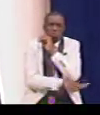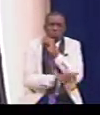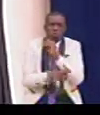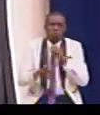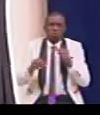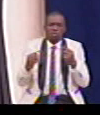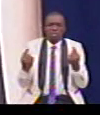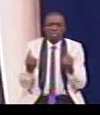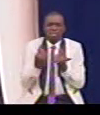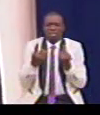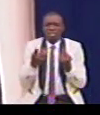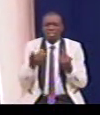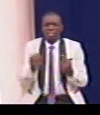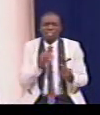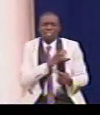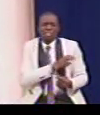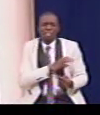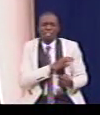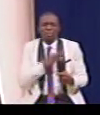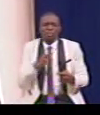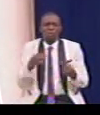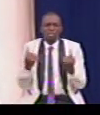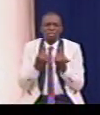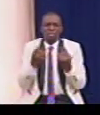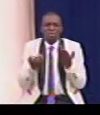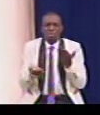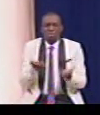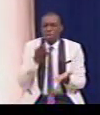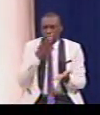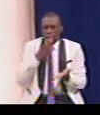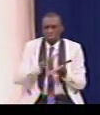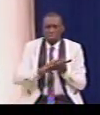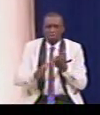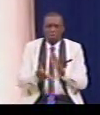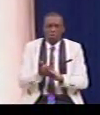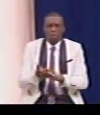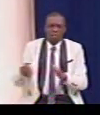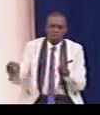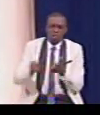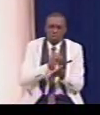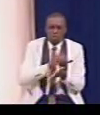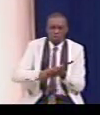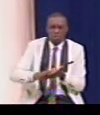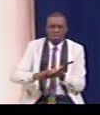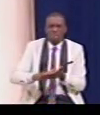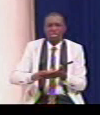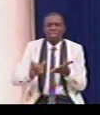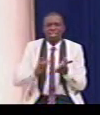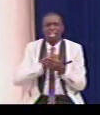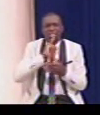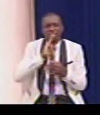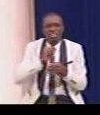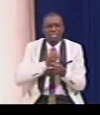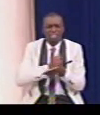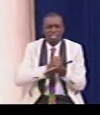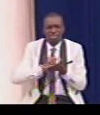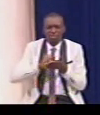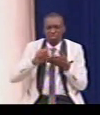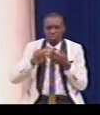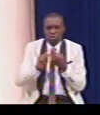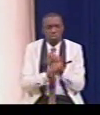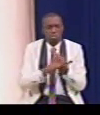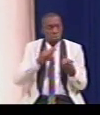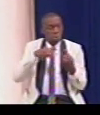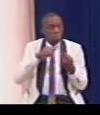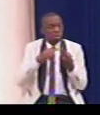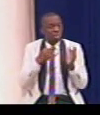sin might be, what's the word there? Destroyed. That's sanctification. When it's crucified, it's not dead yet,